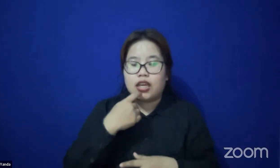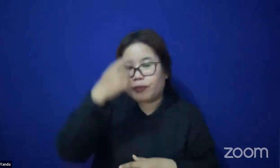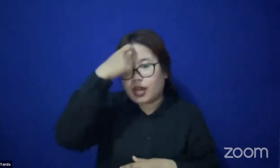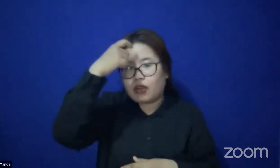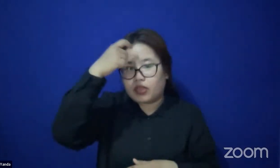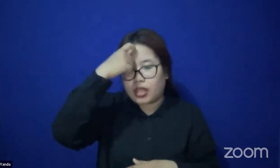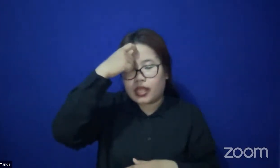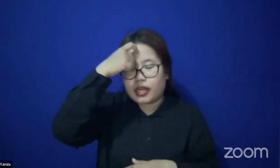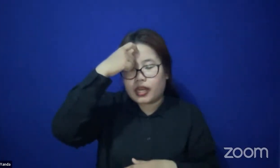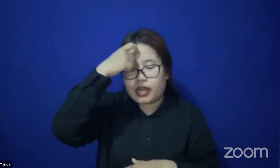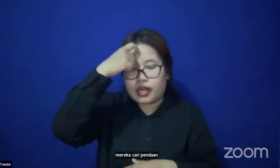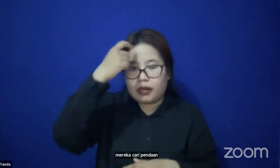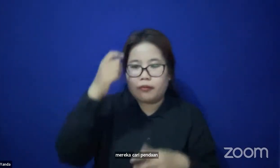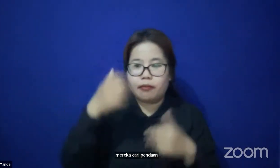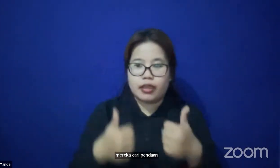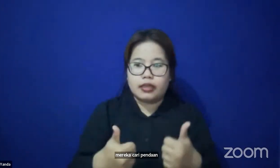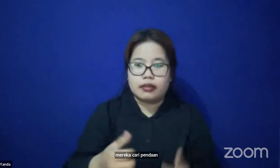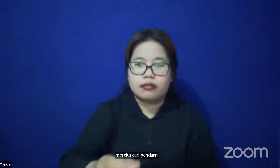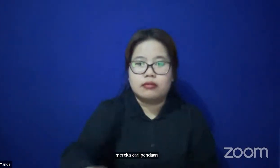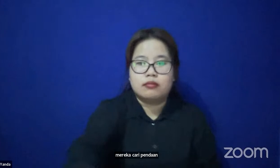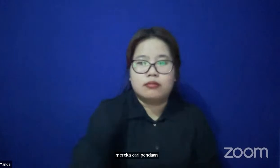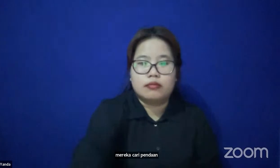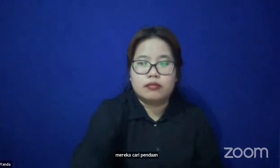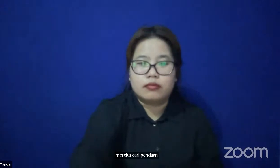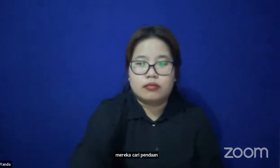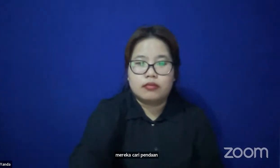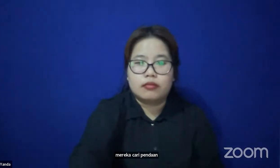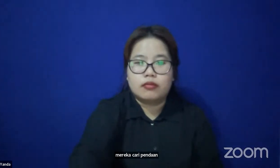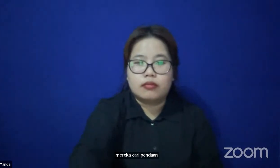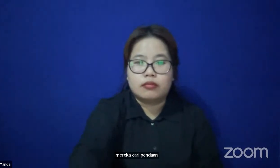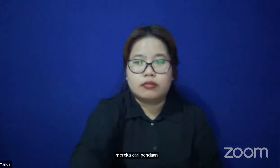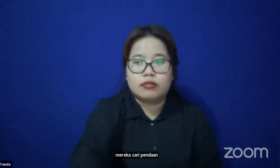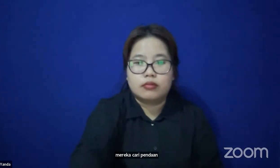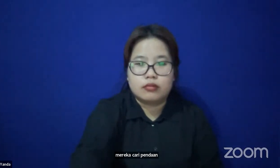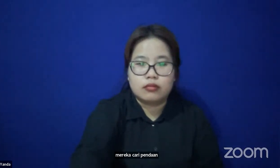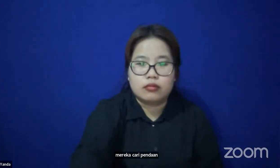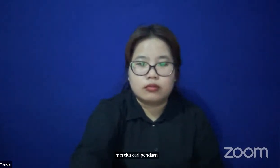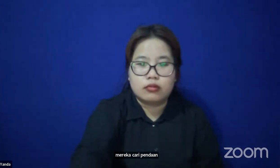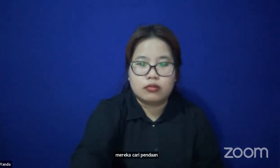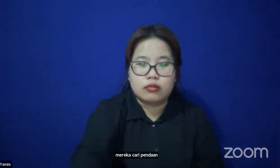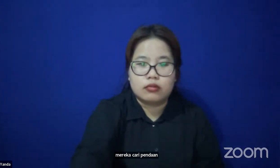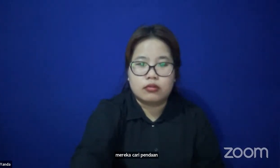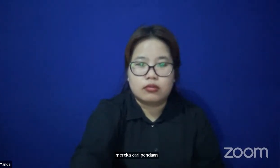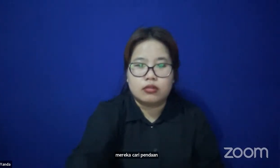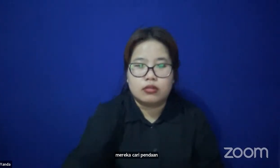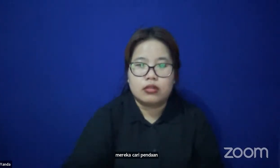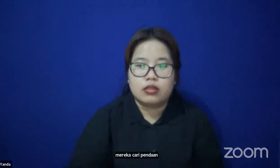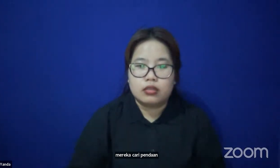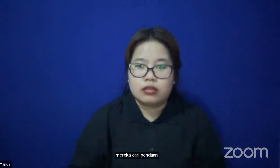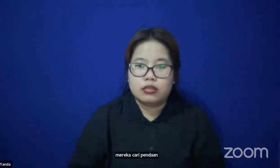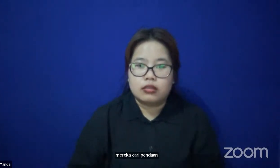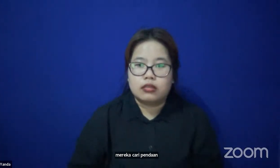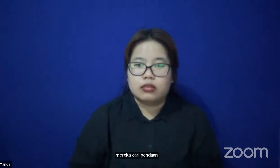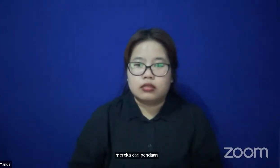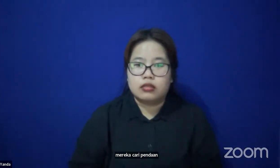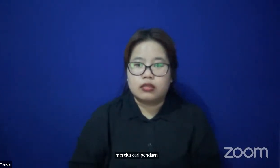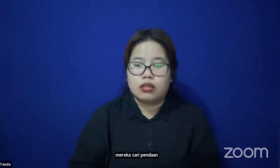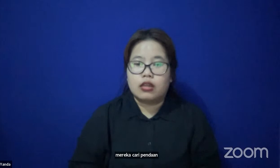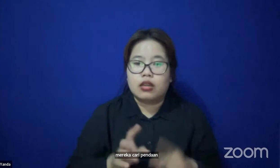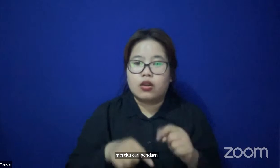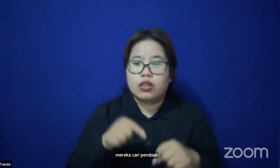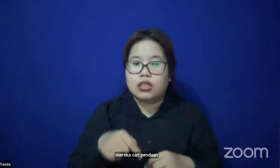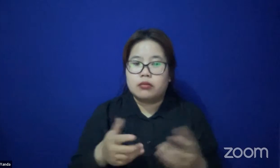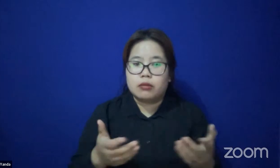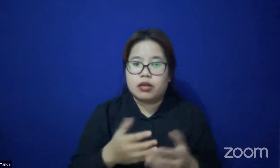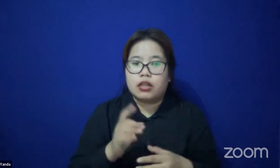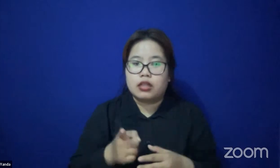Now I'm going to unpack, I think we'll send you a link to the case if you're interested, but the case did